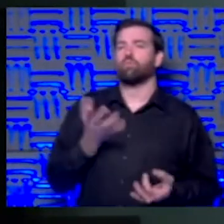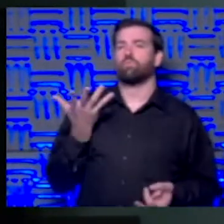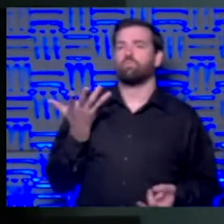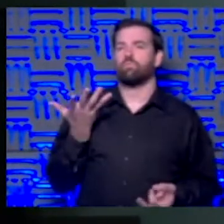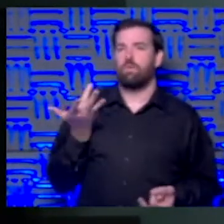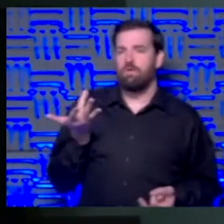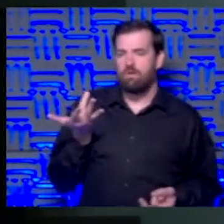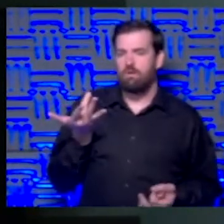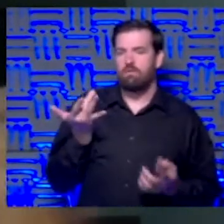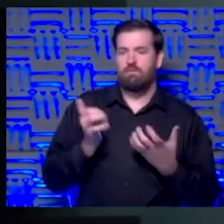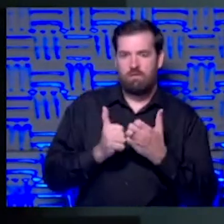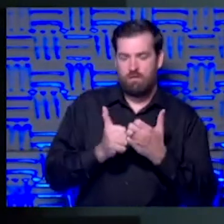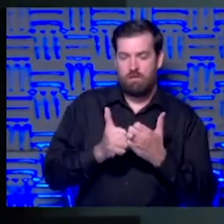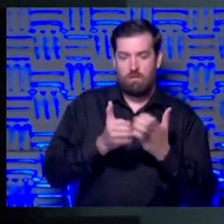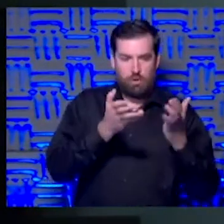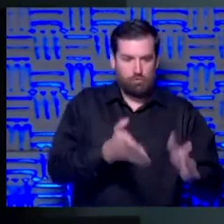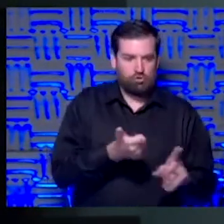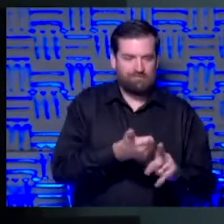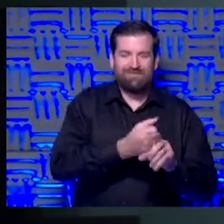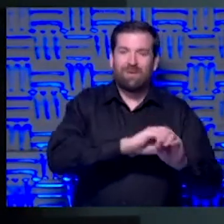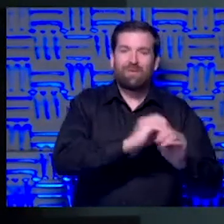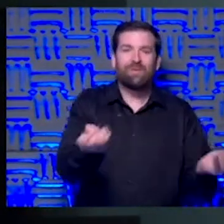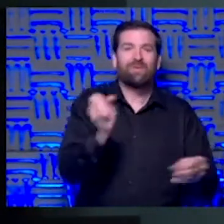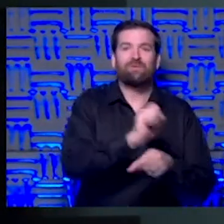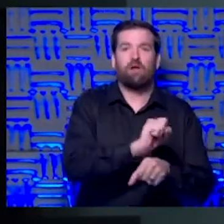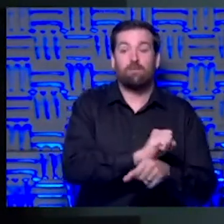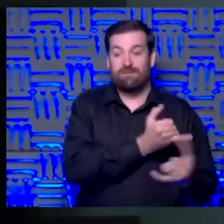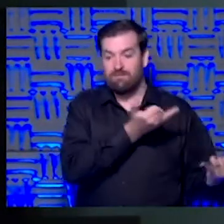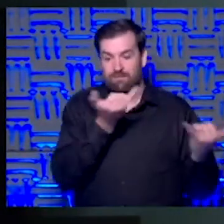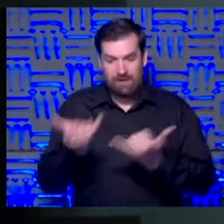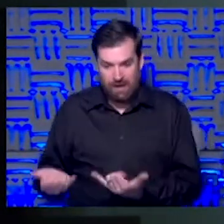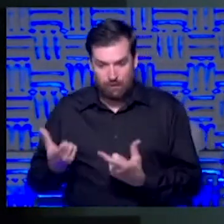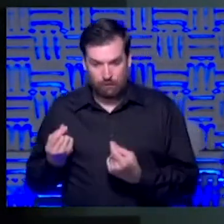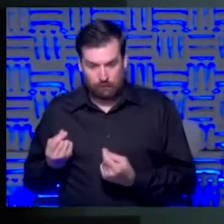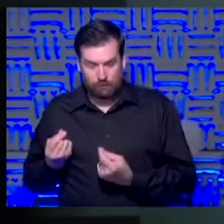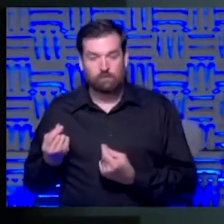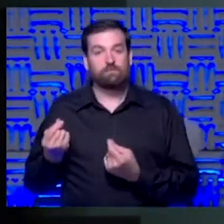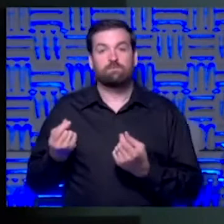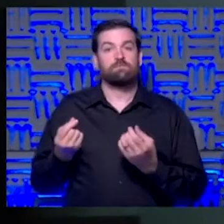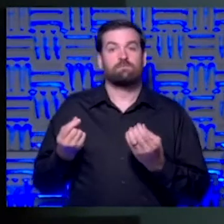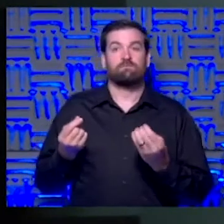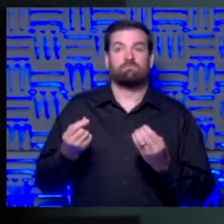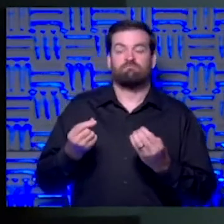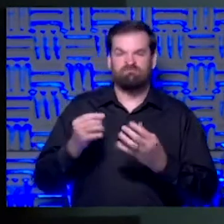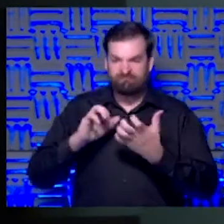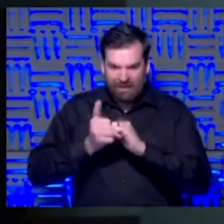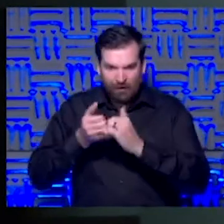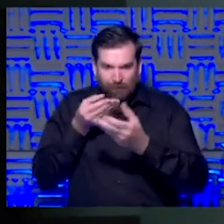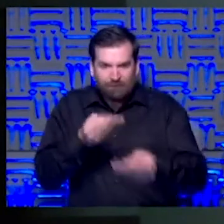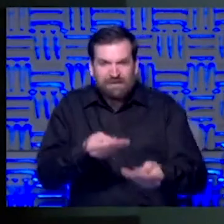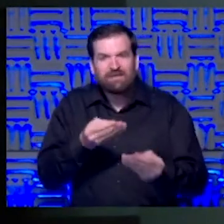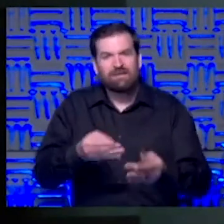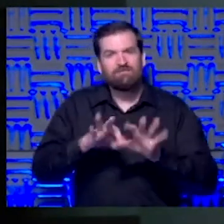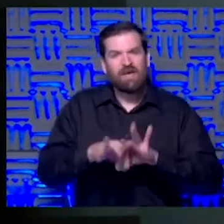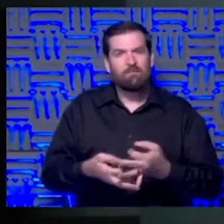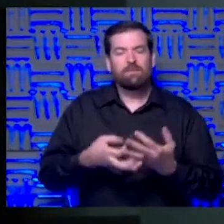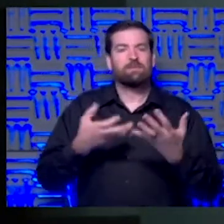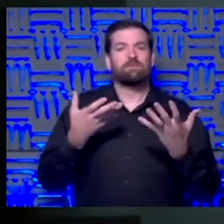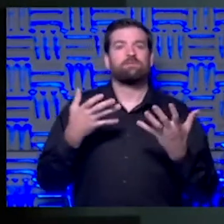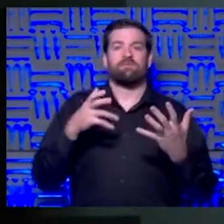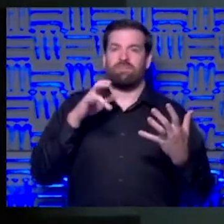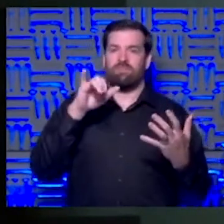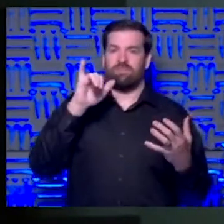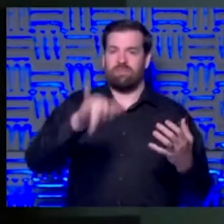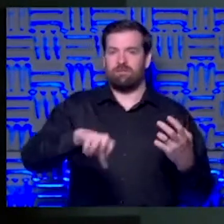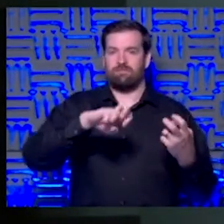to a person who's no longer employed. What are they now having to do now? That's relating to a person who no longer knows how they're going to feed their family. What are we doing now? And so that's where